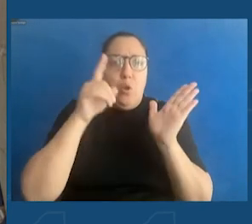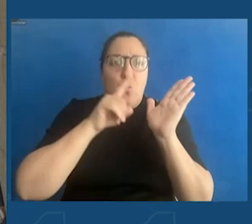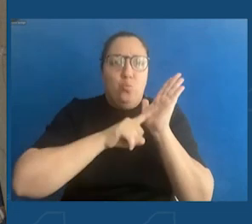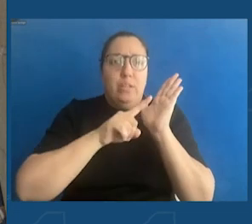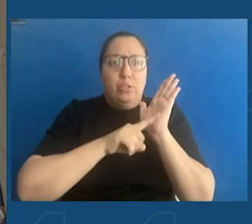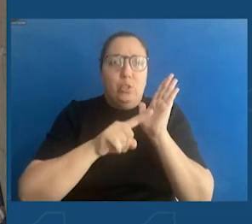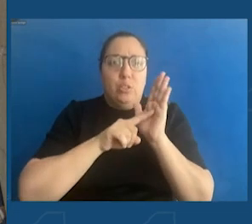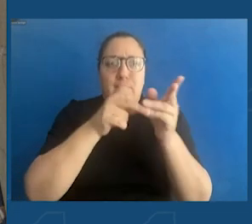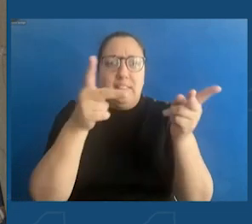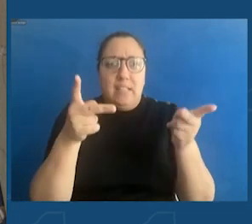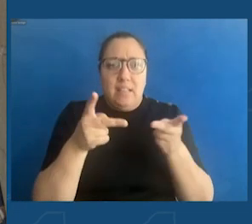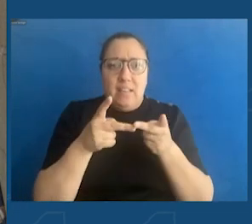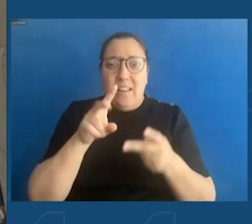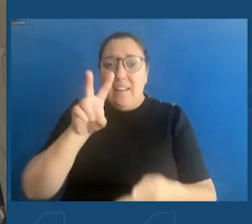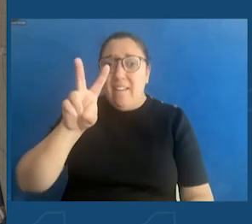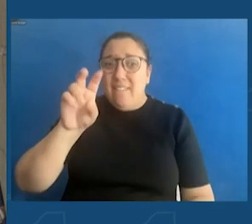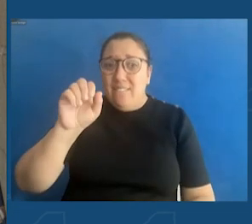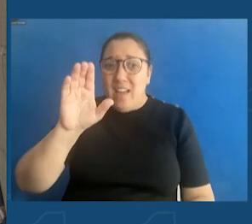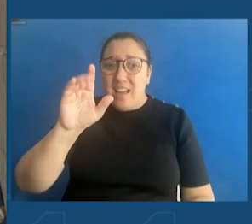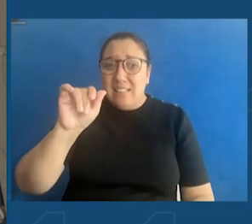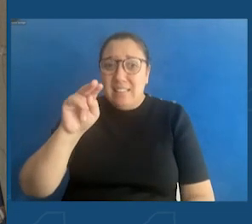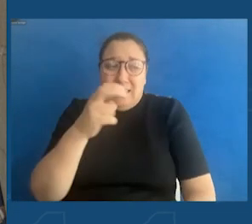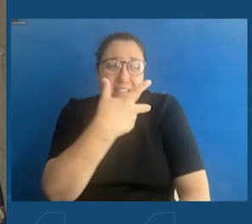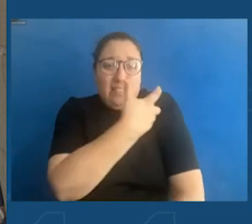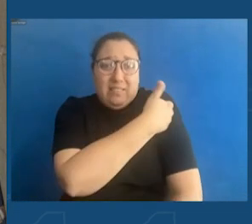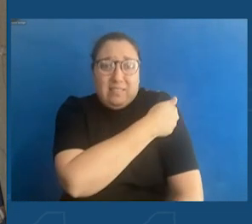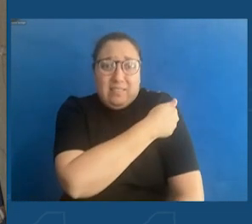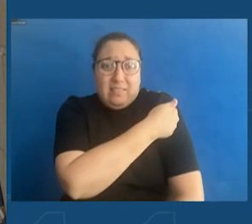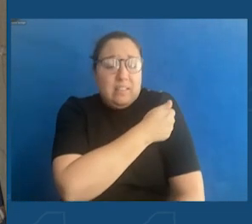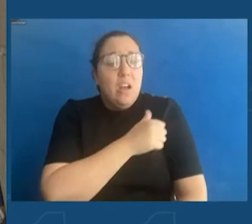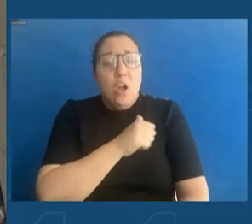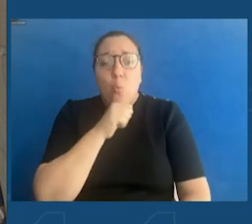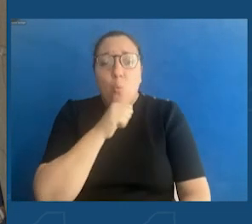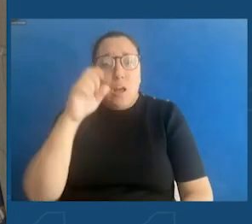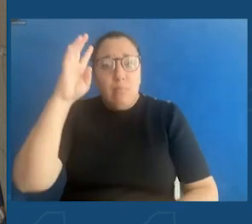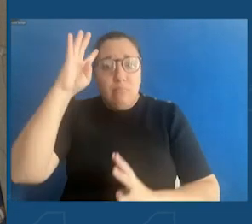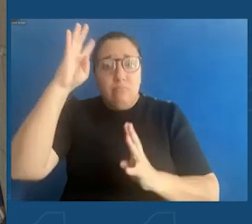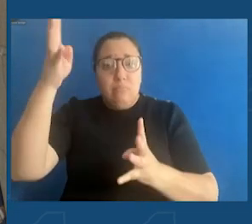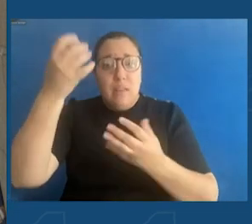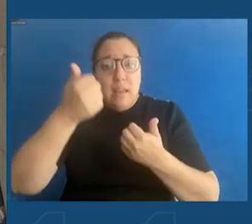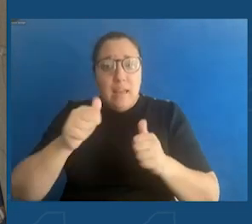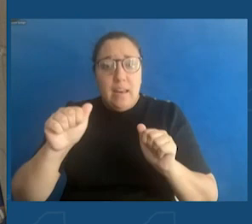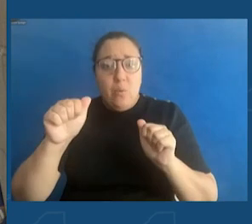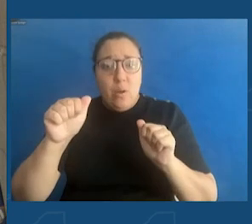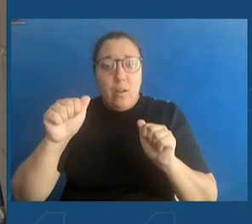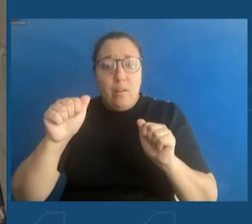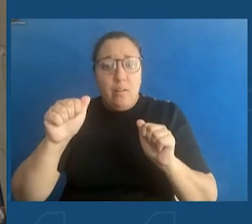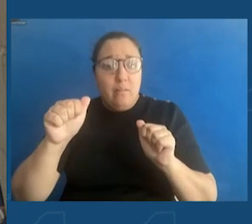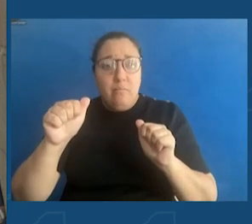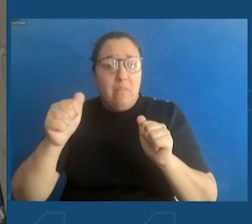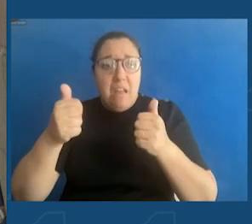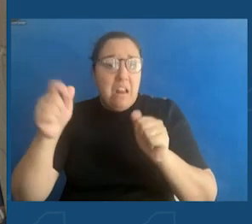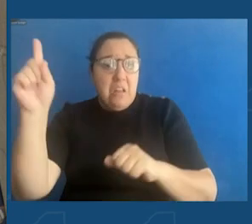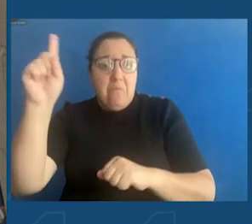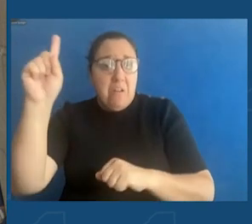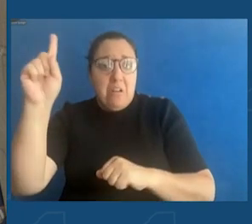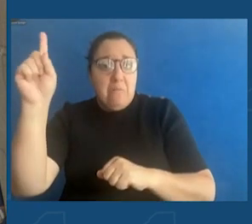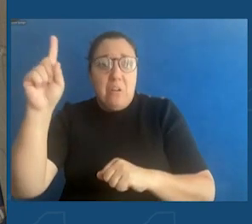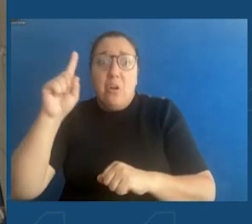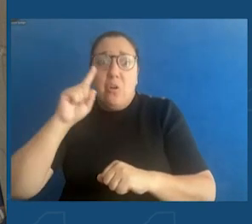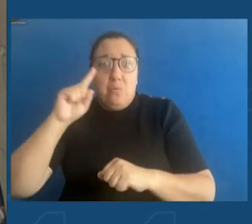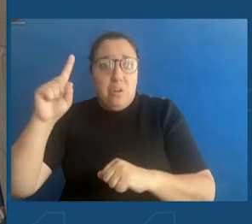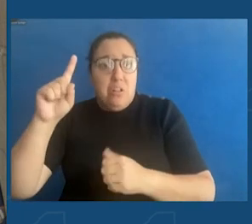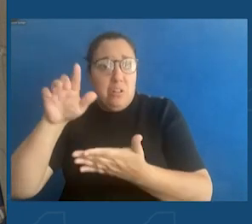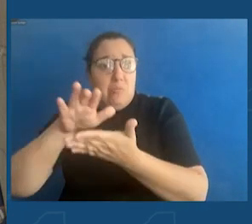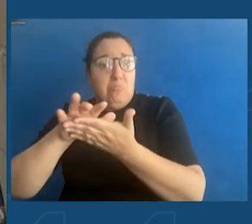these life-saving measures weren't just dreamed up anywhere. They were with highly professional organizations, a lot of them are